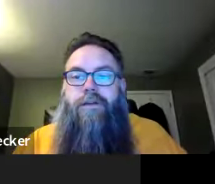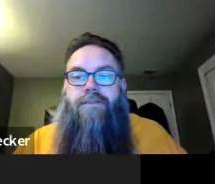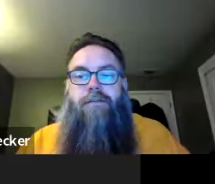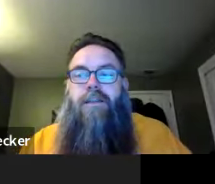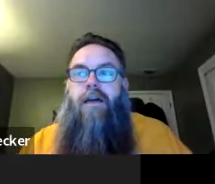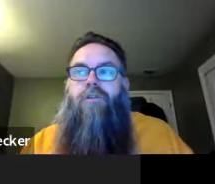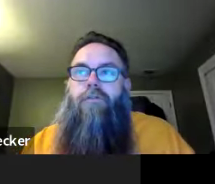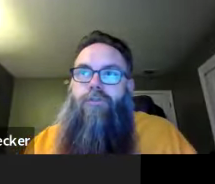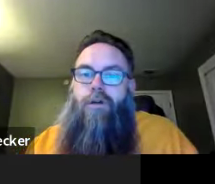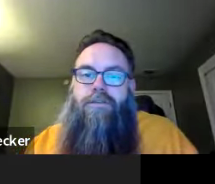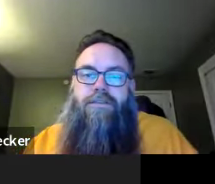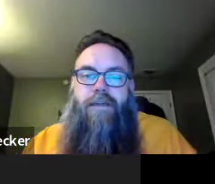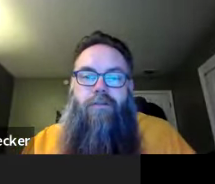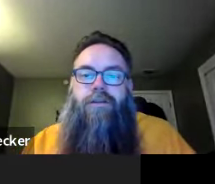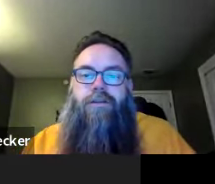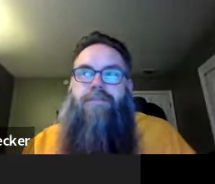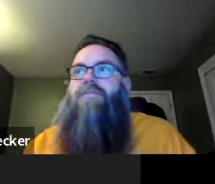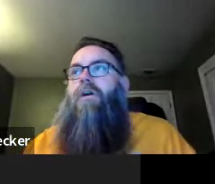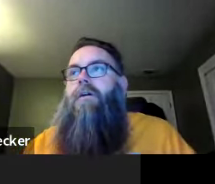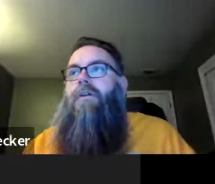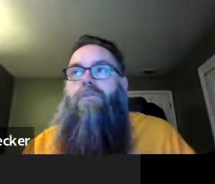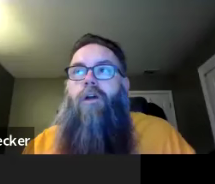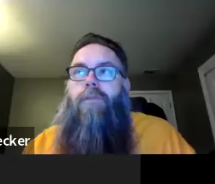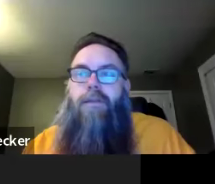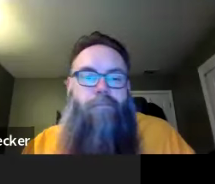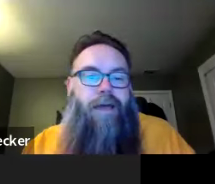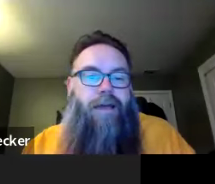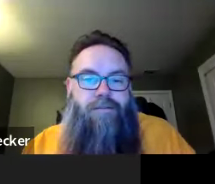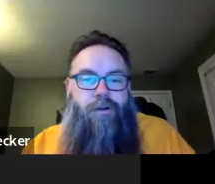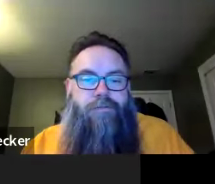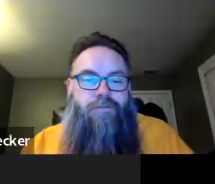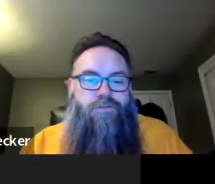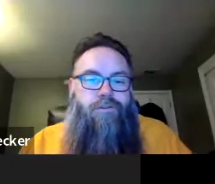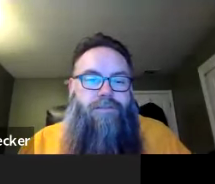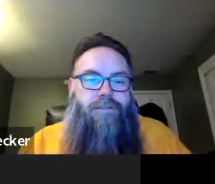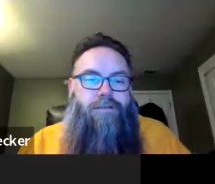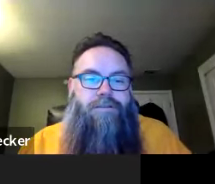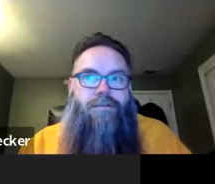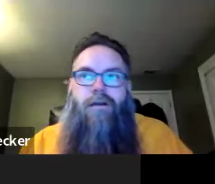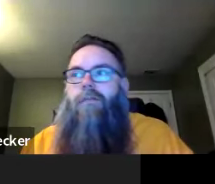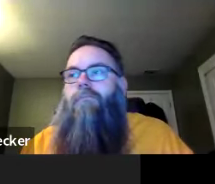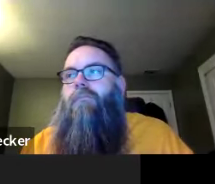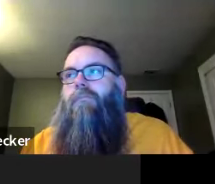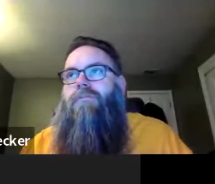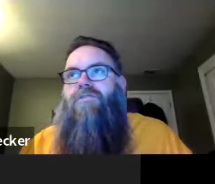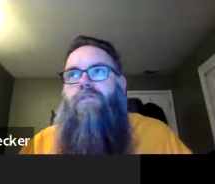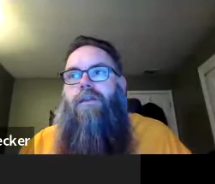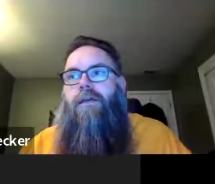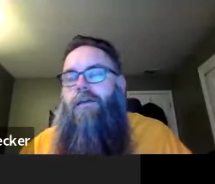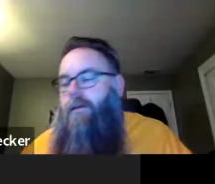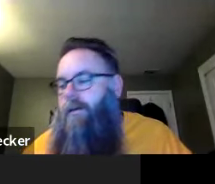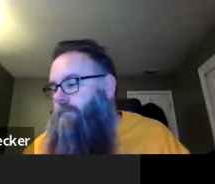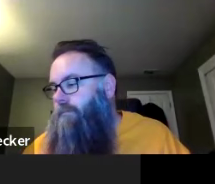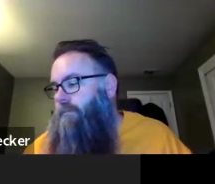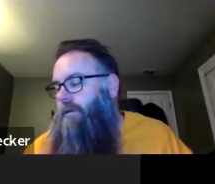Absolutely. There is a number of other policy areas as well, other department impacts, Department of Social Services, certainly